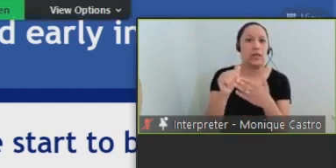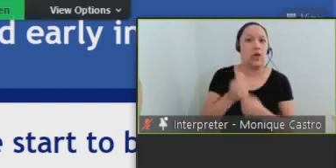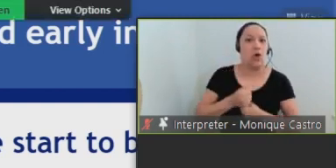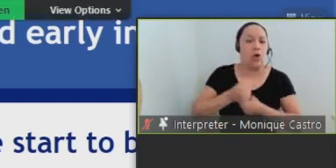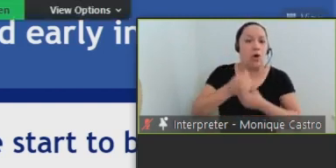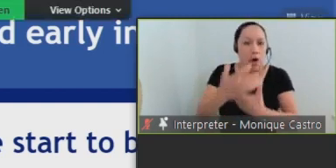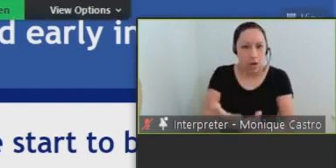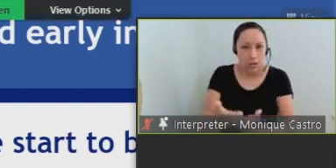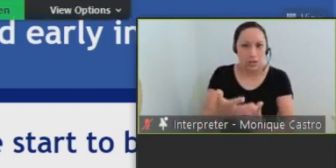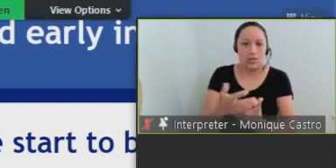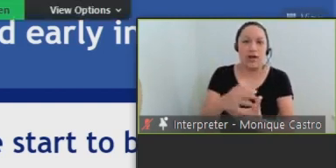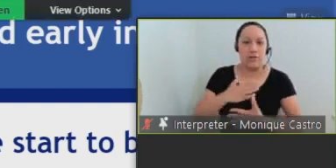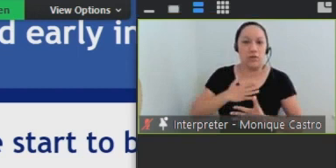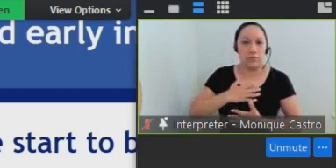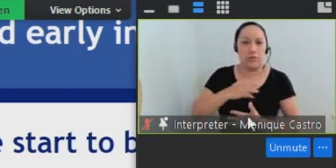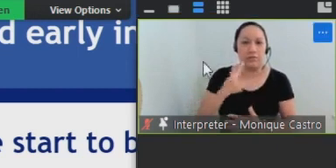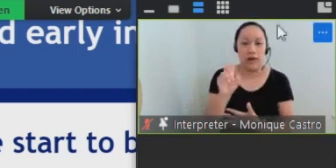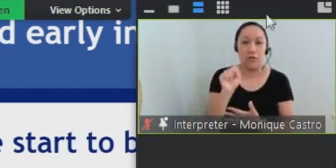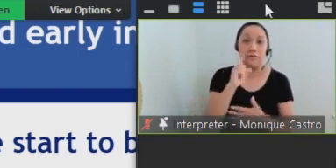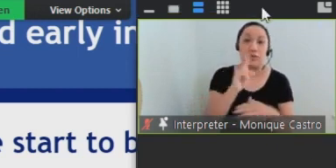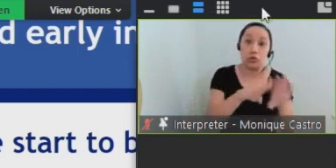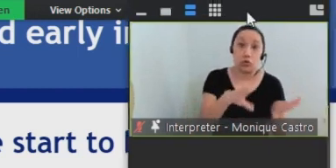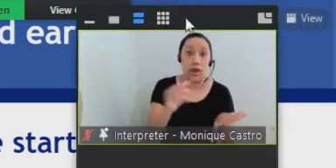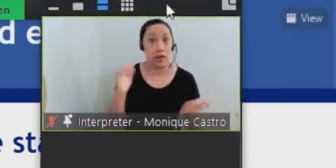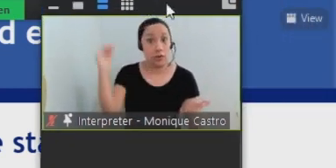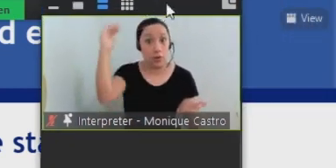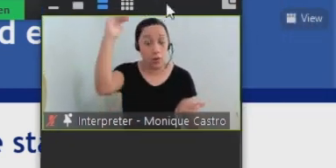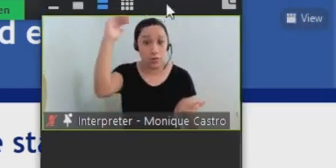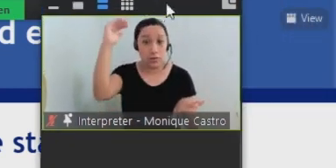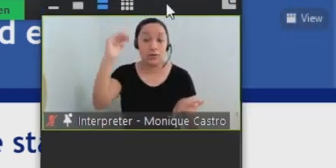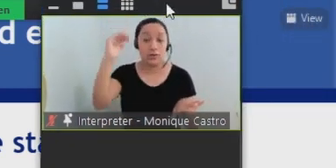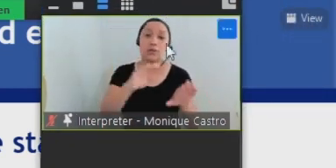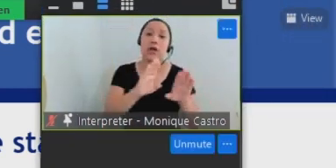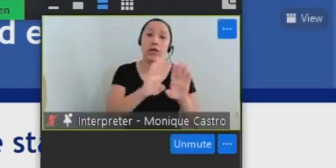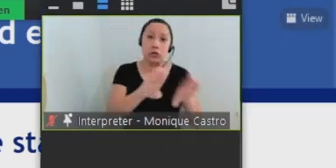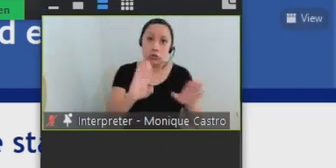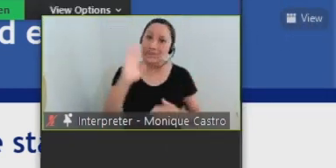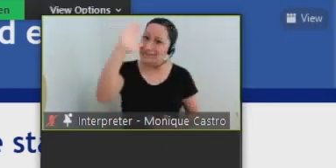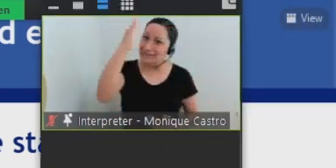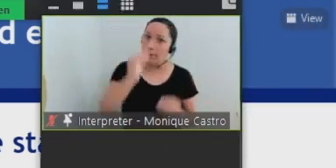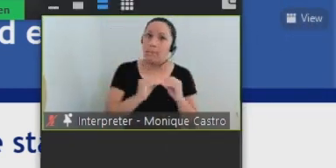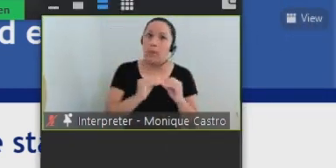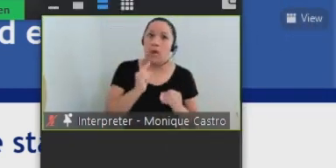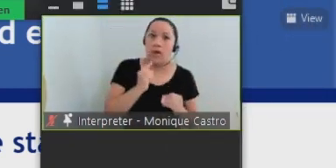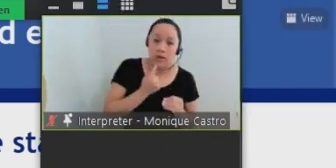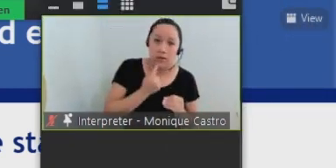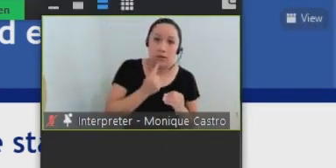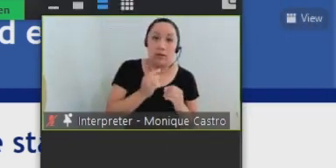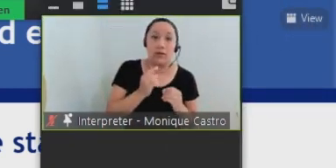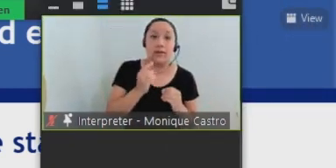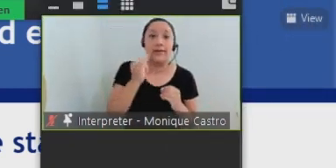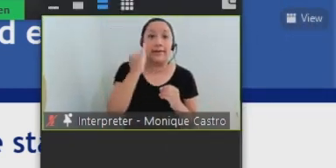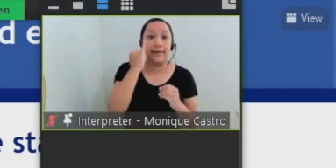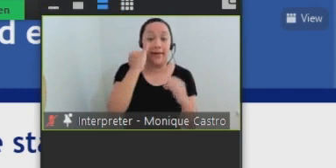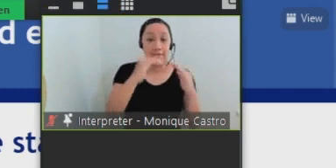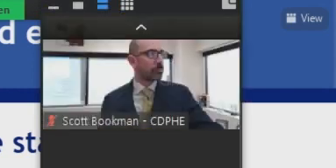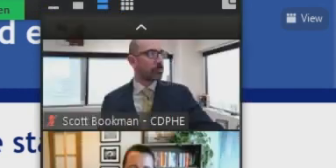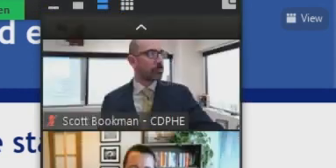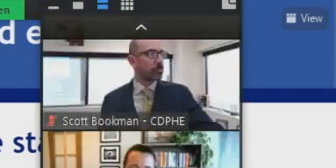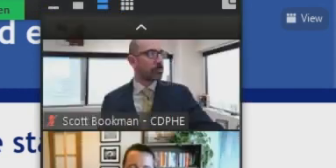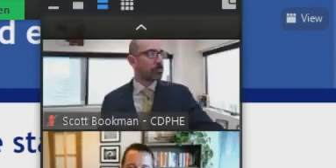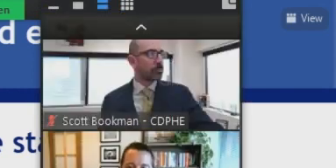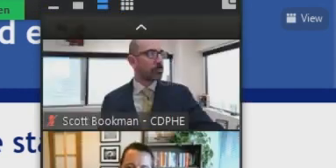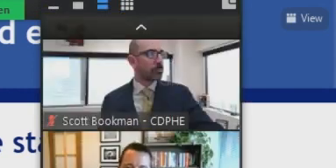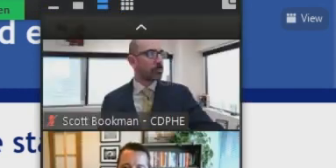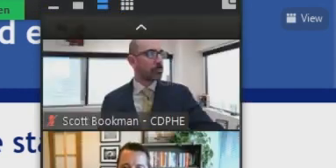a cold. However, it can be much more serious in children and is often most severe in babies under 1 year of age. It's in